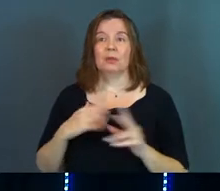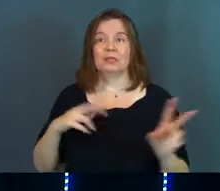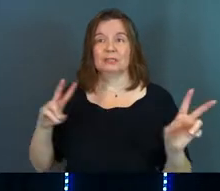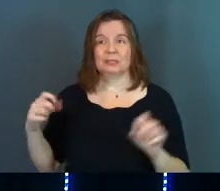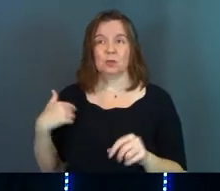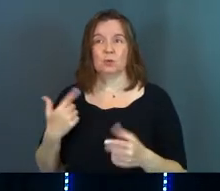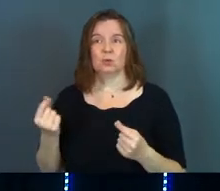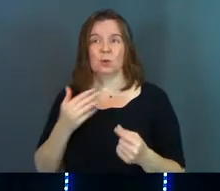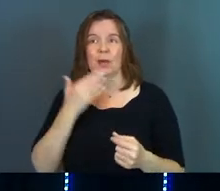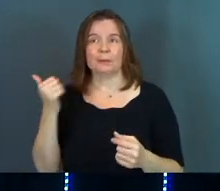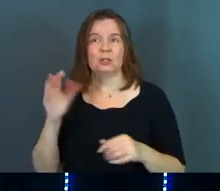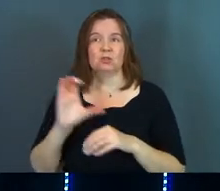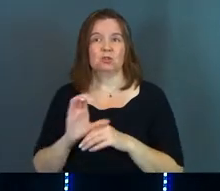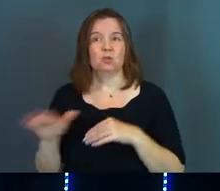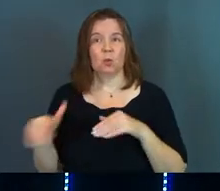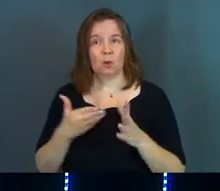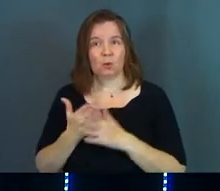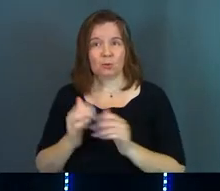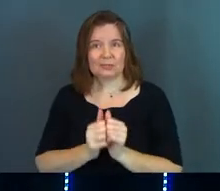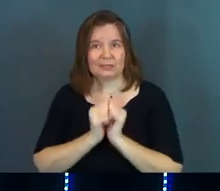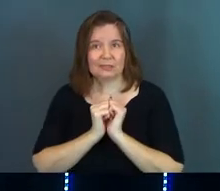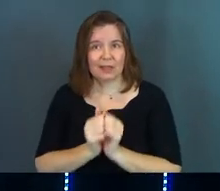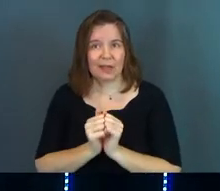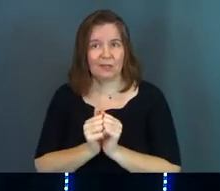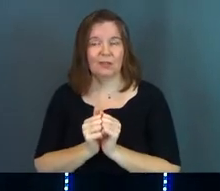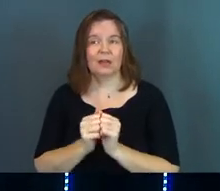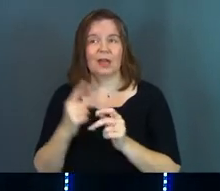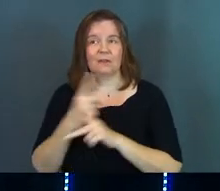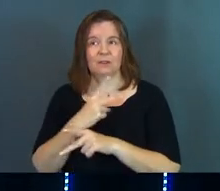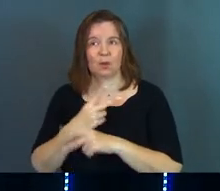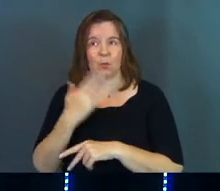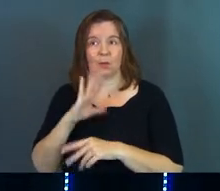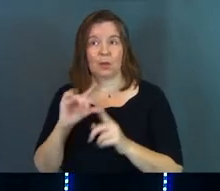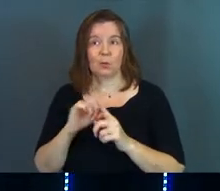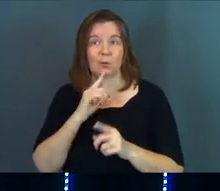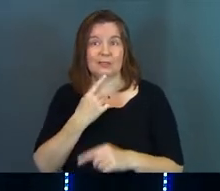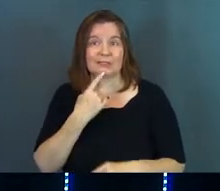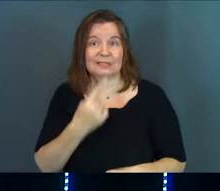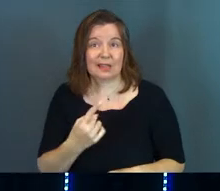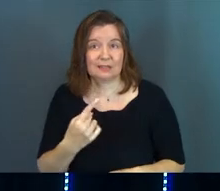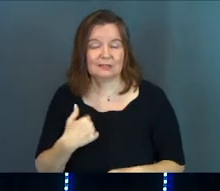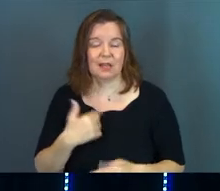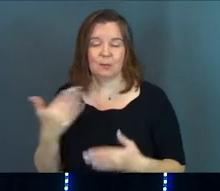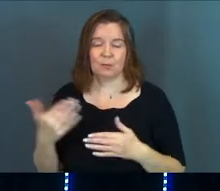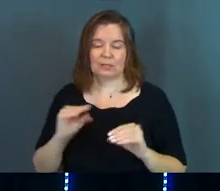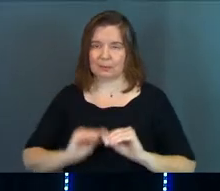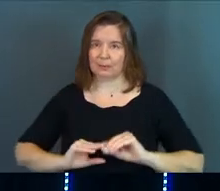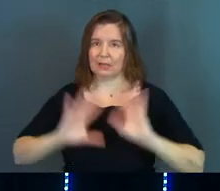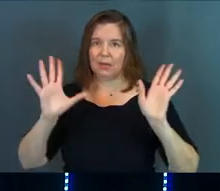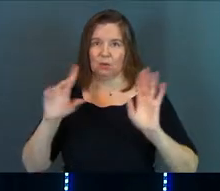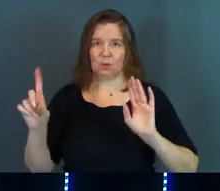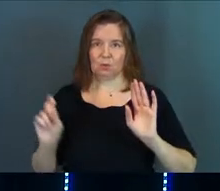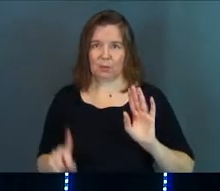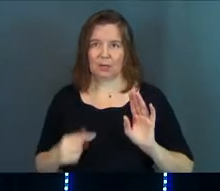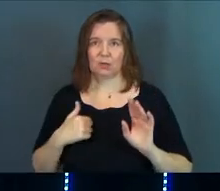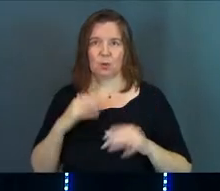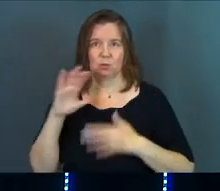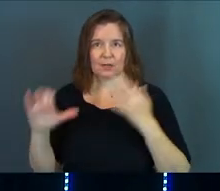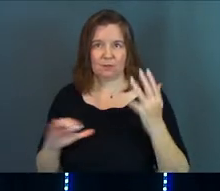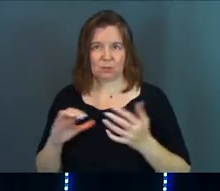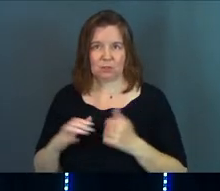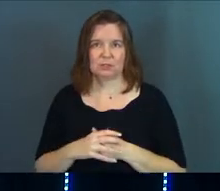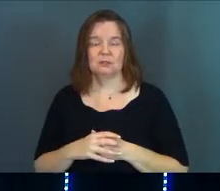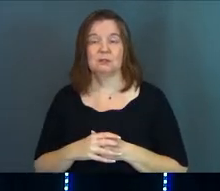series, we're going to do our best as a church to walk through this together as a family and figure out what God's word really says about it and just bring some clarity to those questions and those